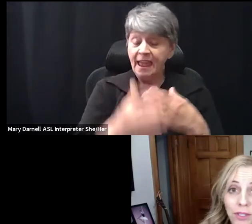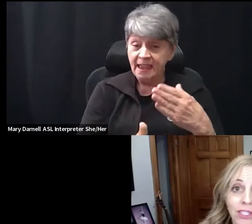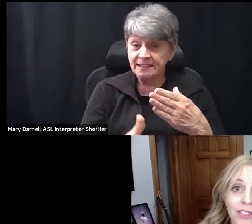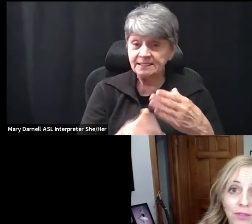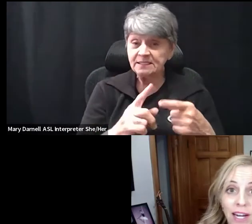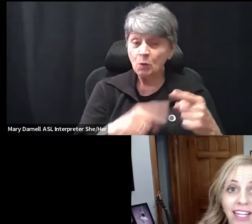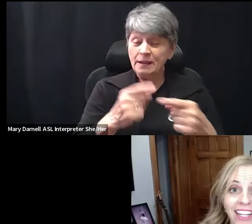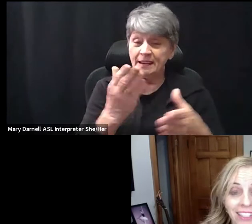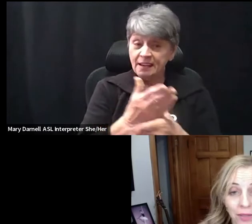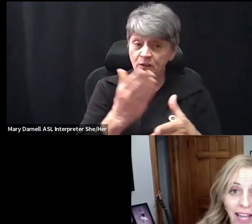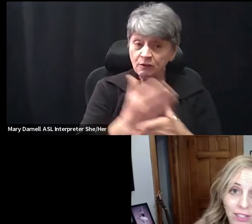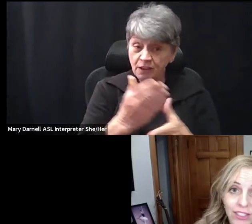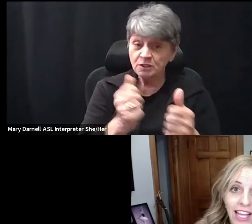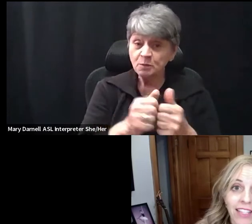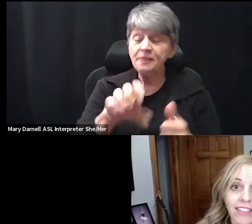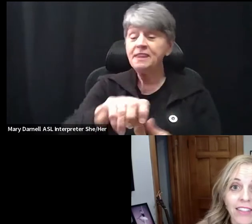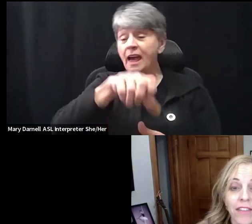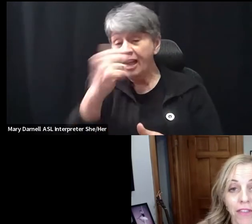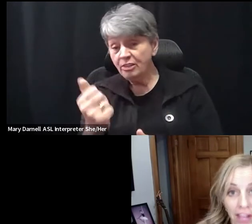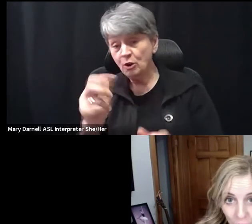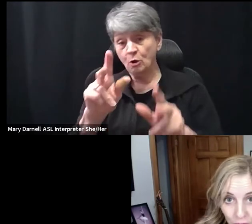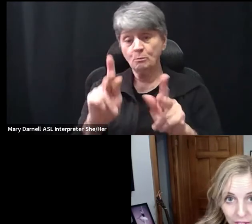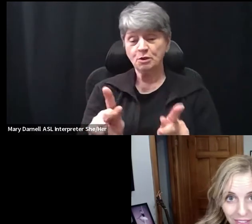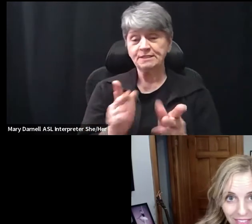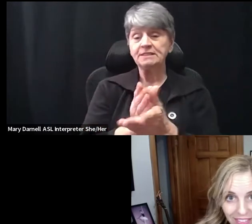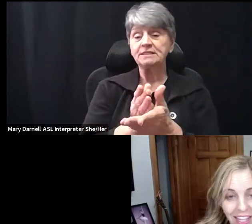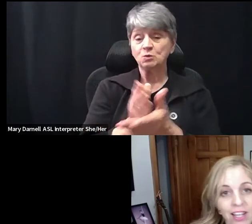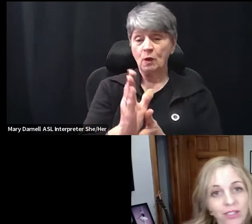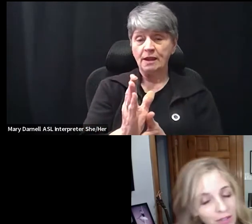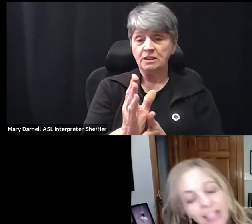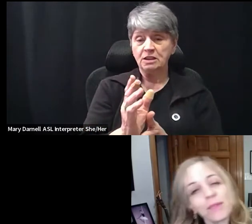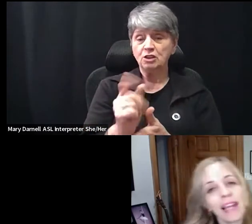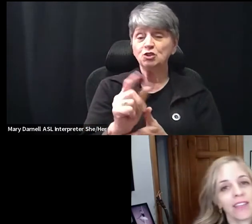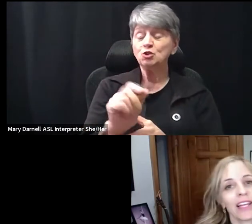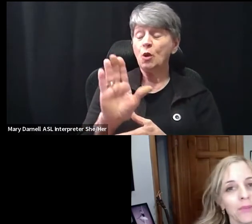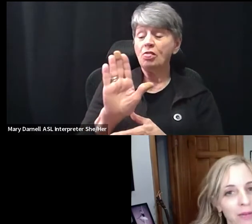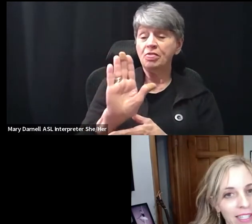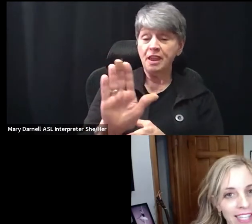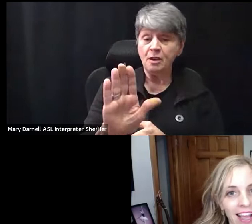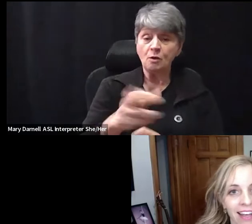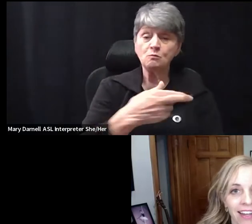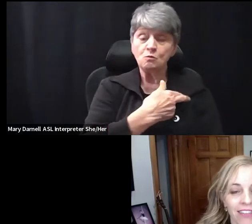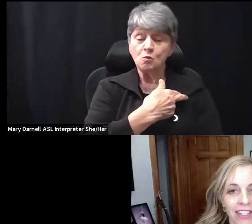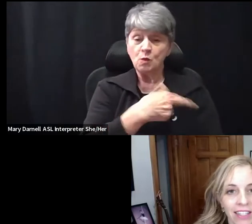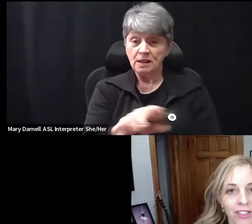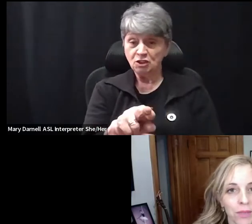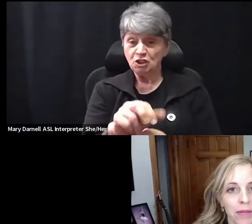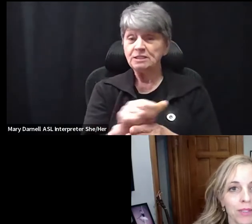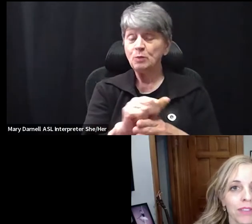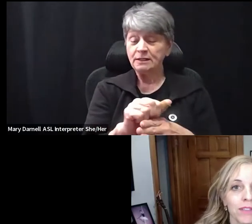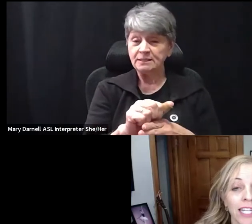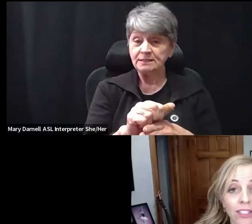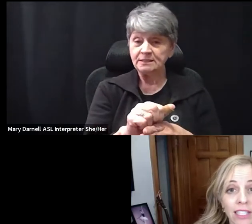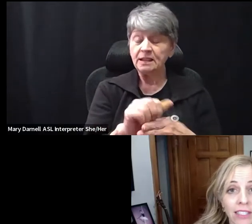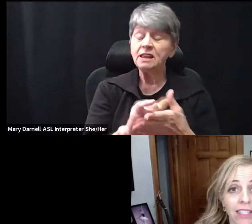other person's right to exercise theirs. So that's what I wanted to add on the interplay